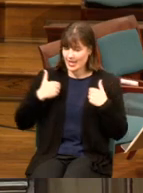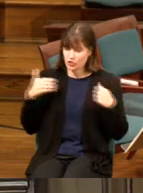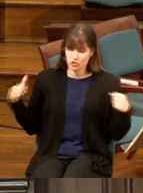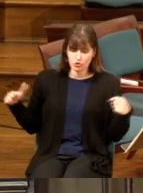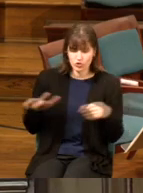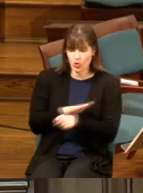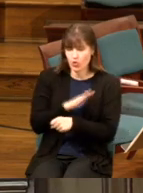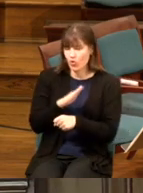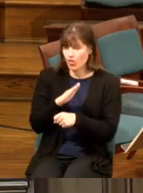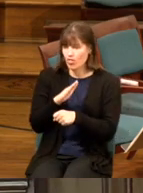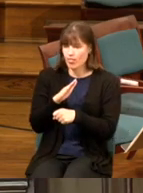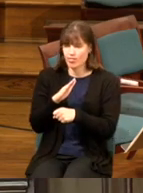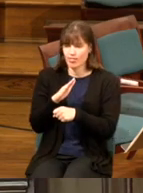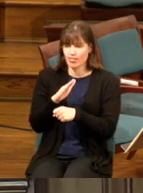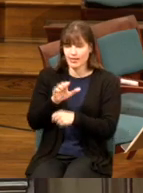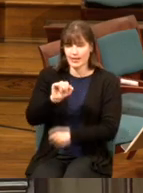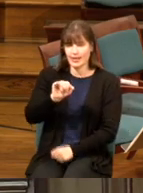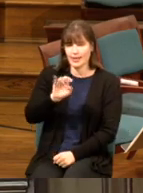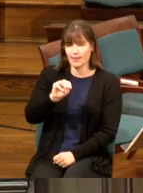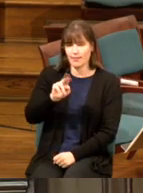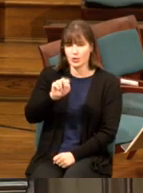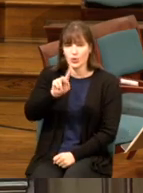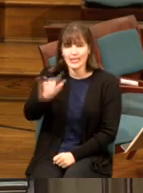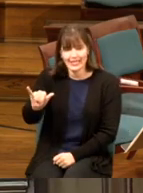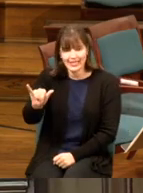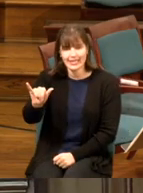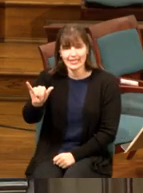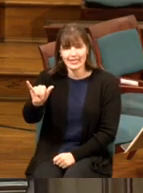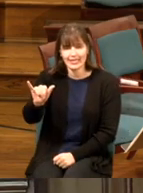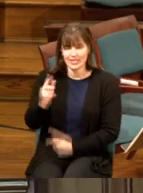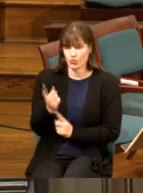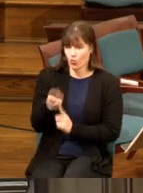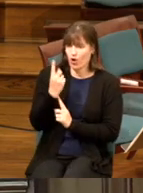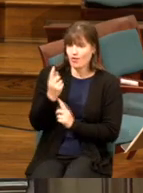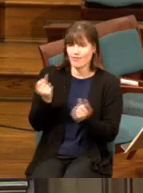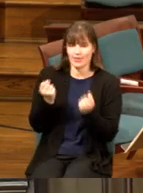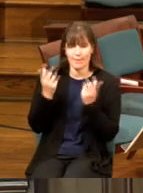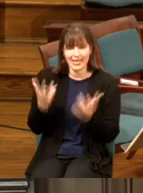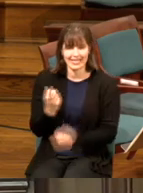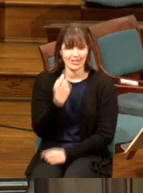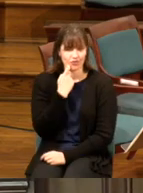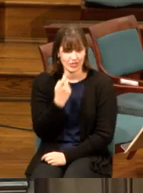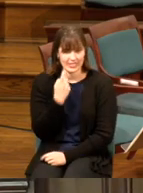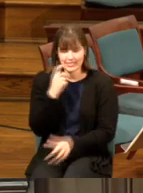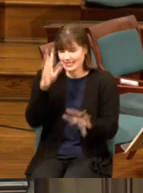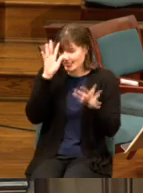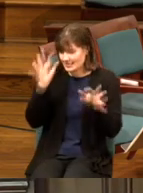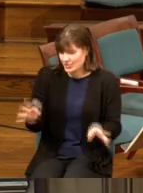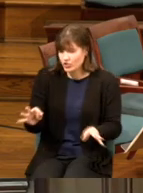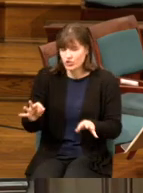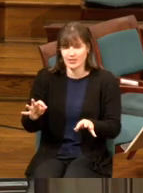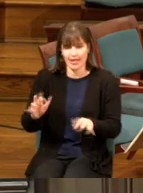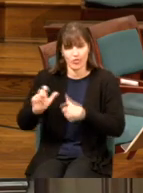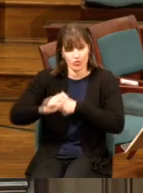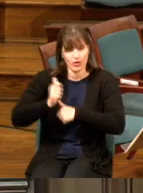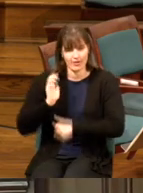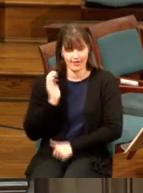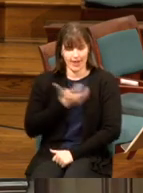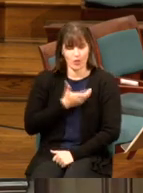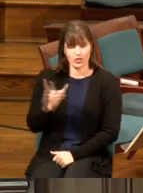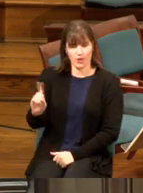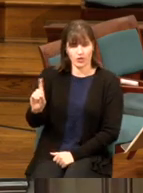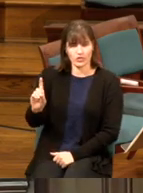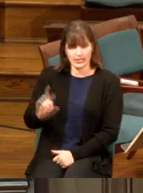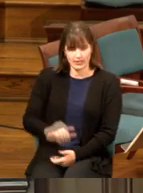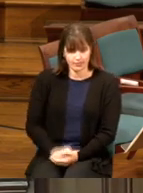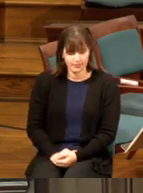president is one of the many recent rulings that threaten our democracy.